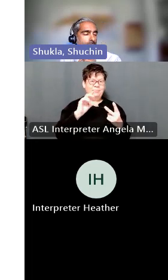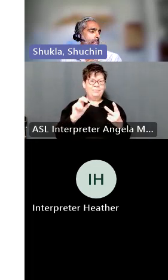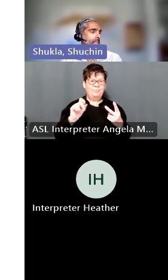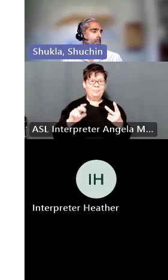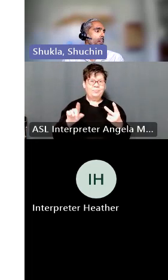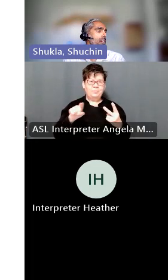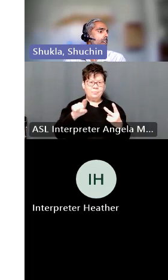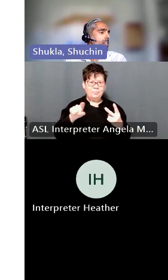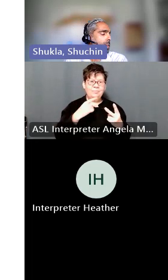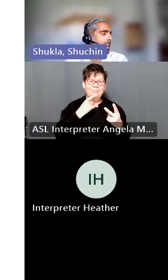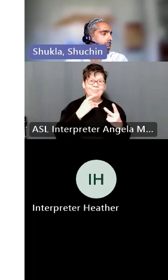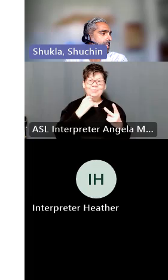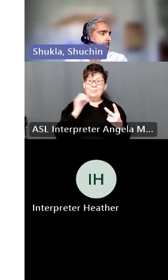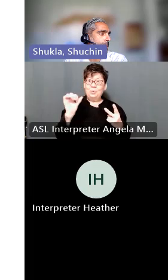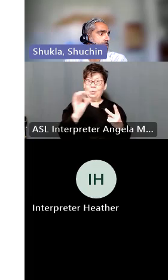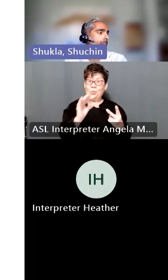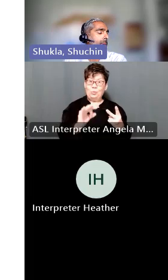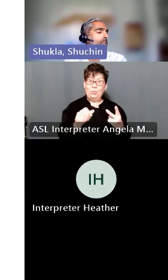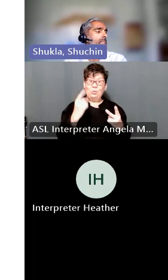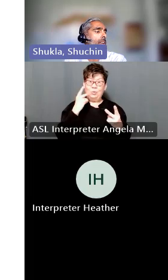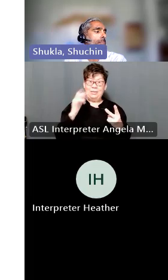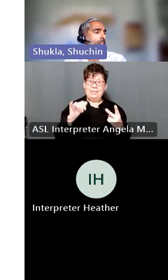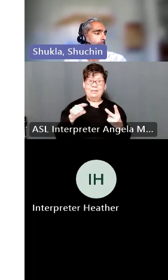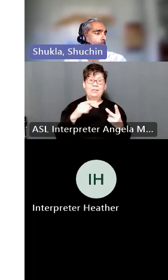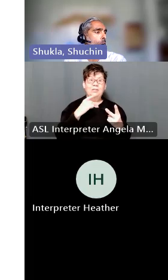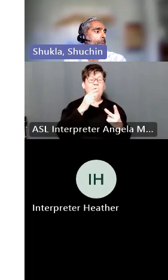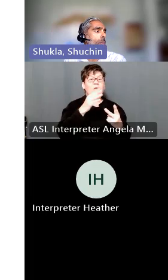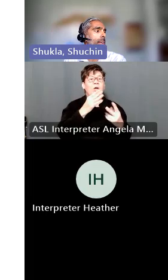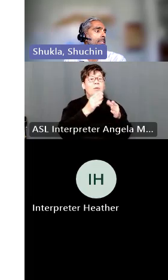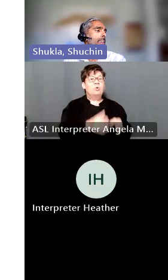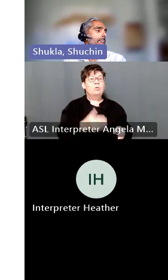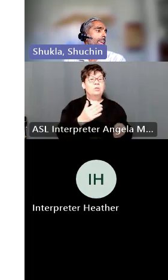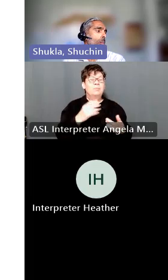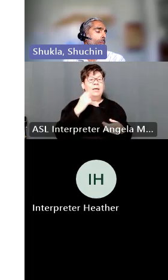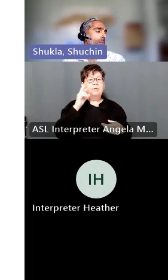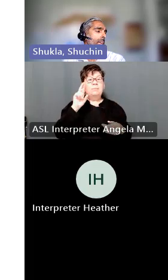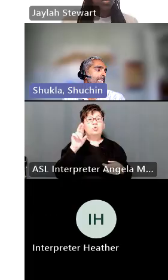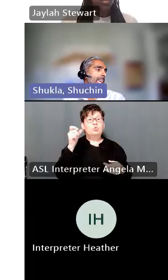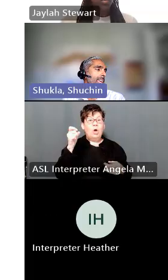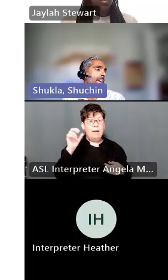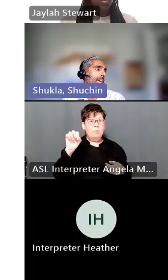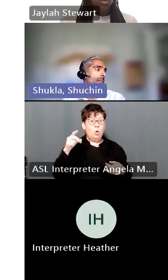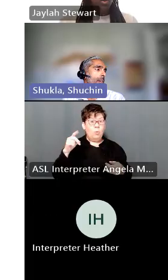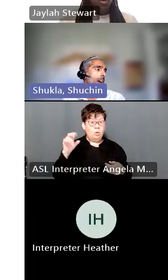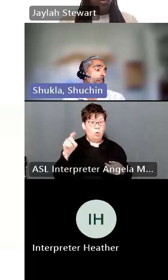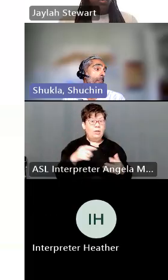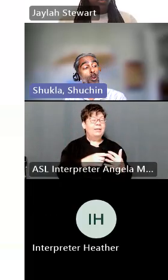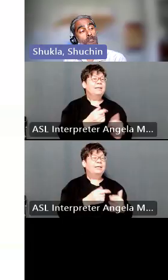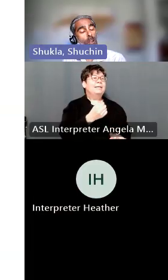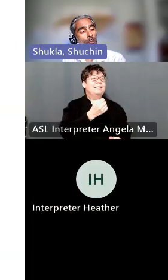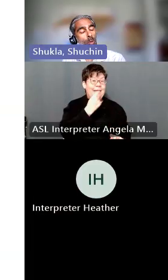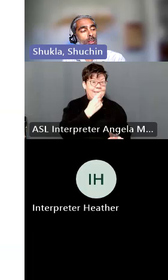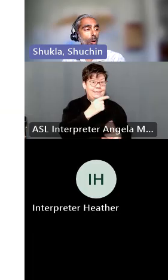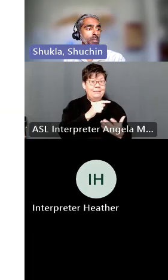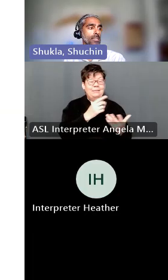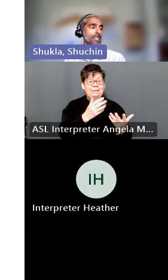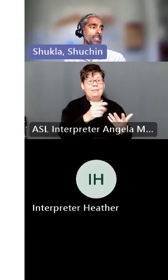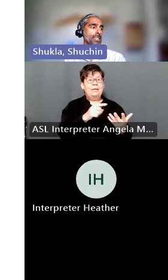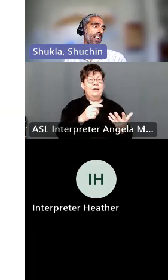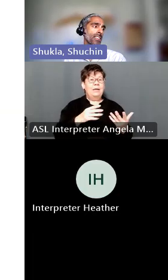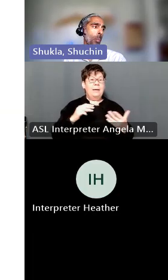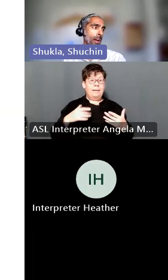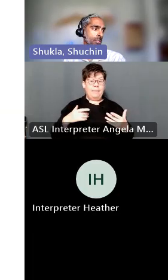So cool, you see my laser pointer. So here is a person maybe using prescribed opioids. They take it and it improves their